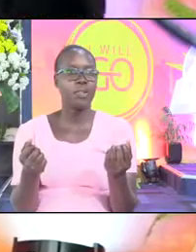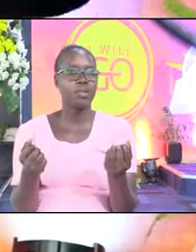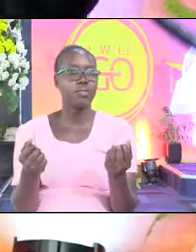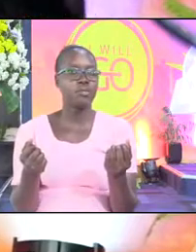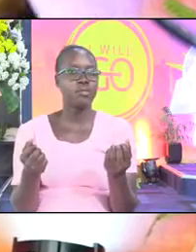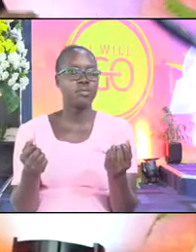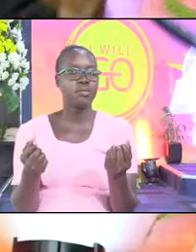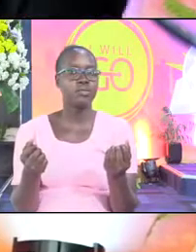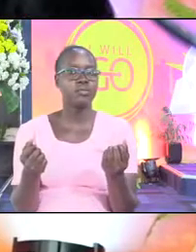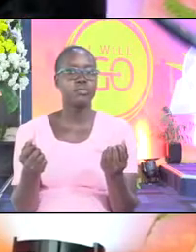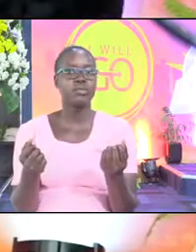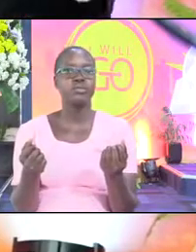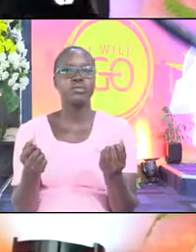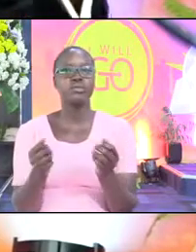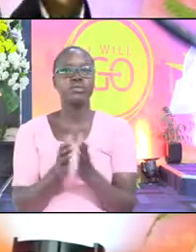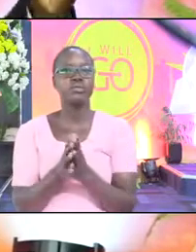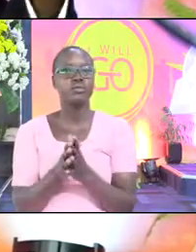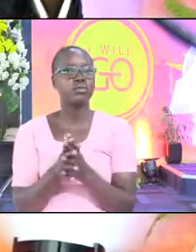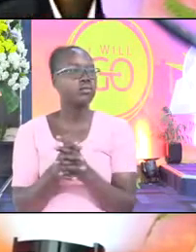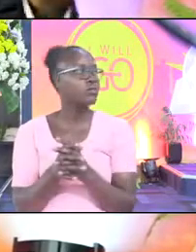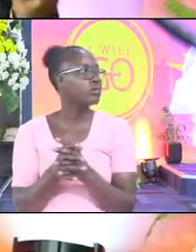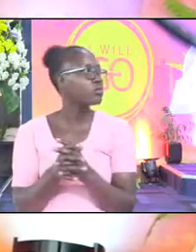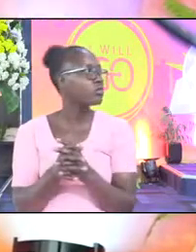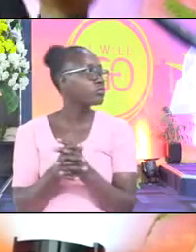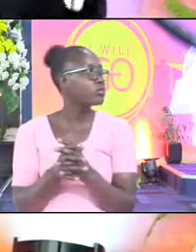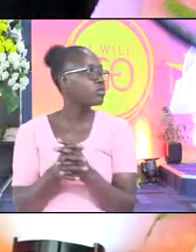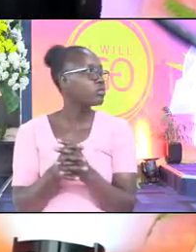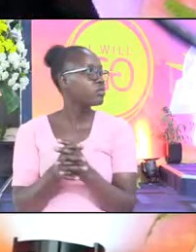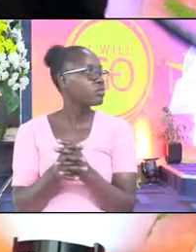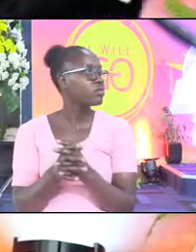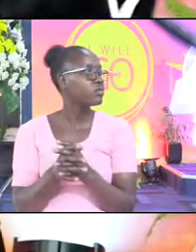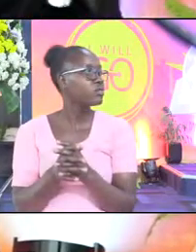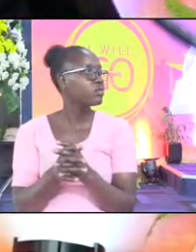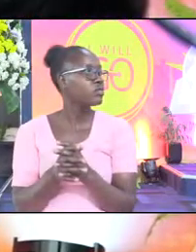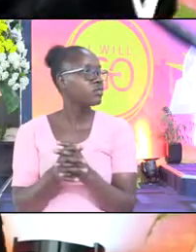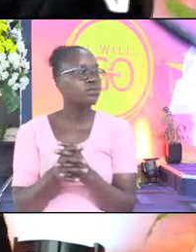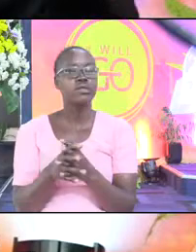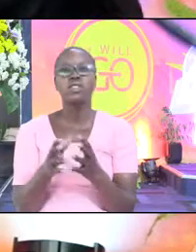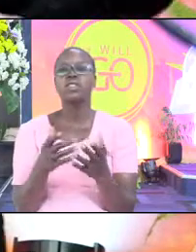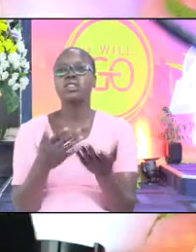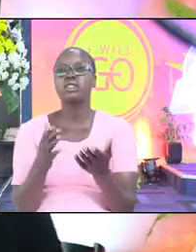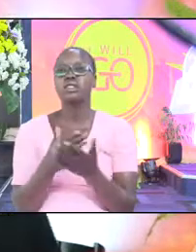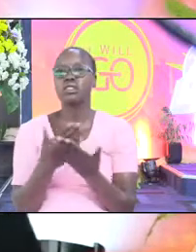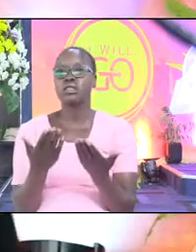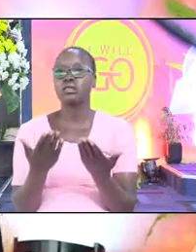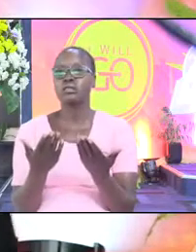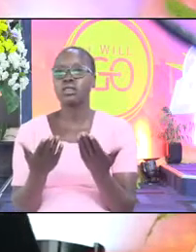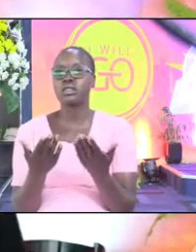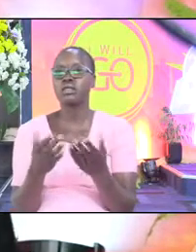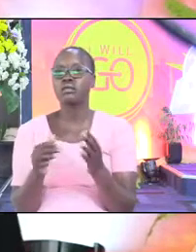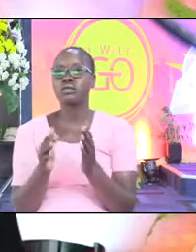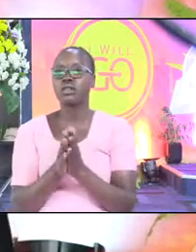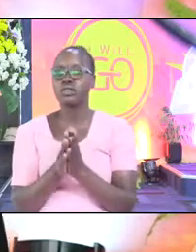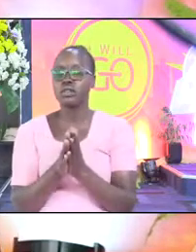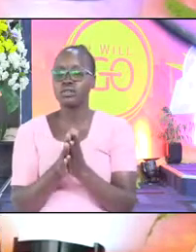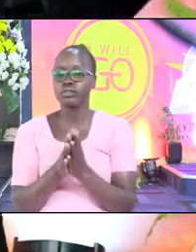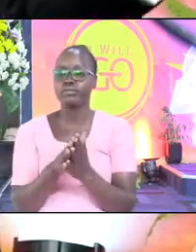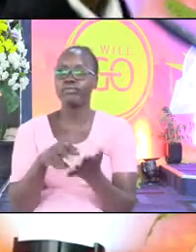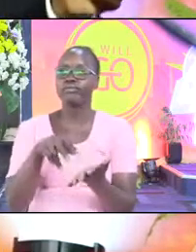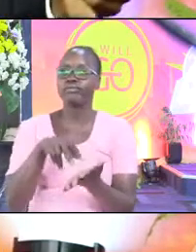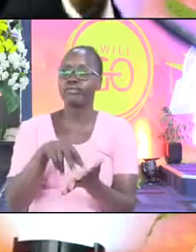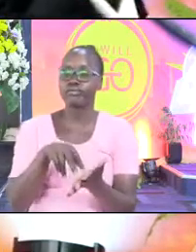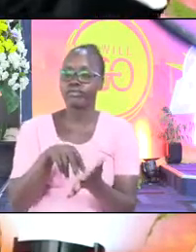Though the road be rough and thorny, somebody come to Jesus today. Trackless, let's all